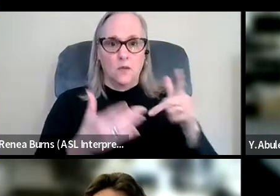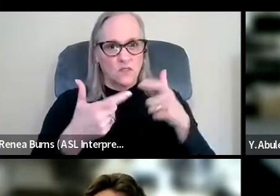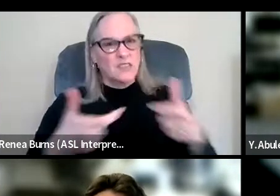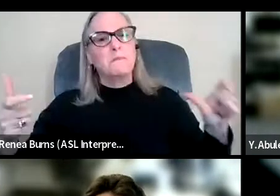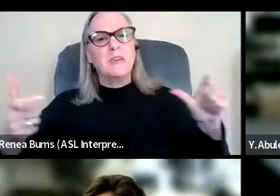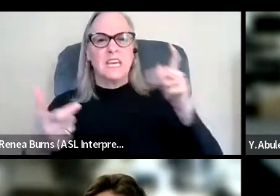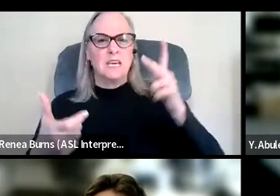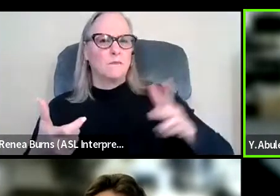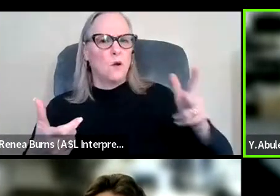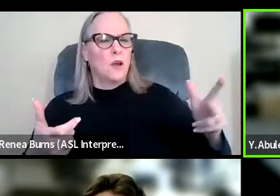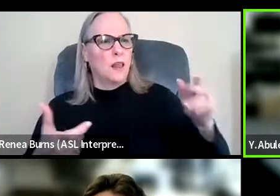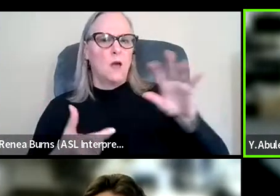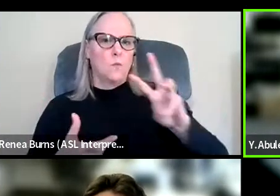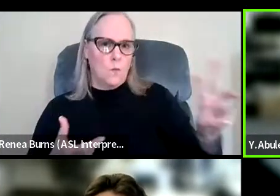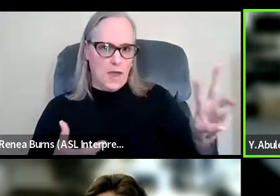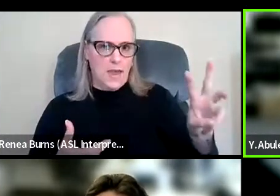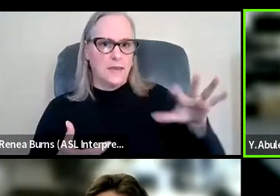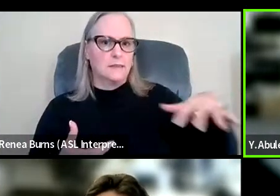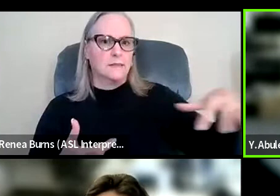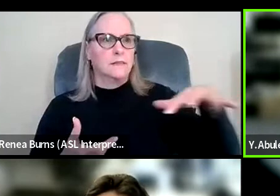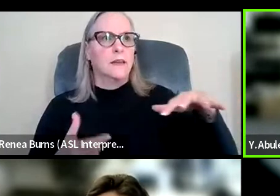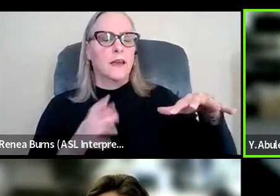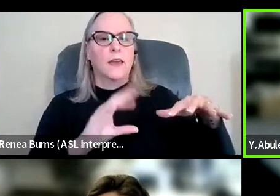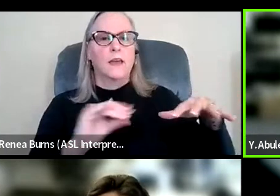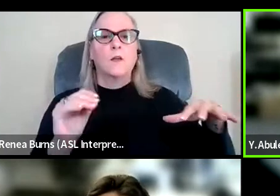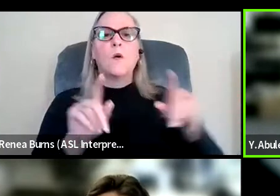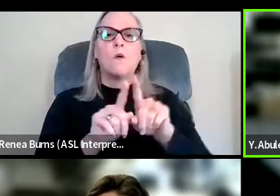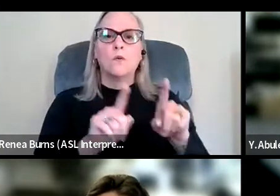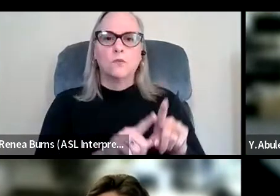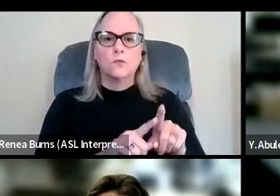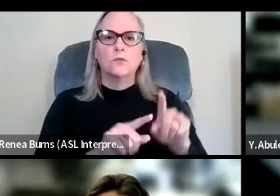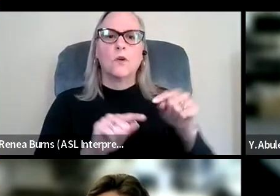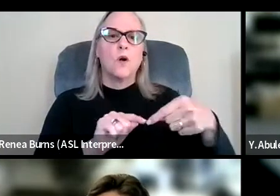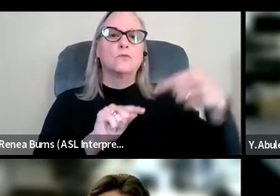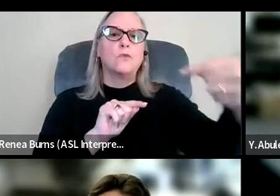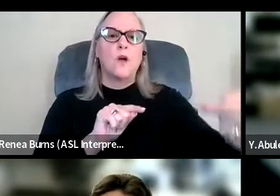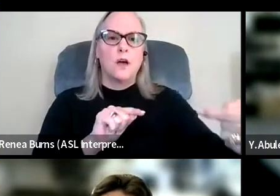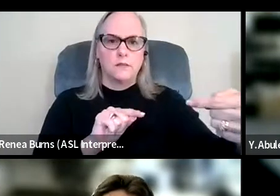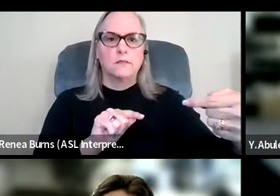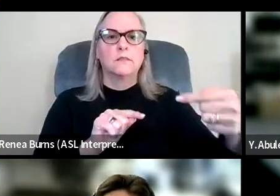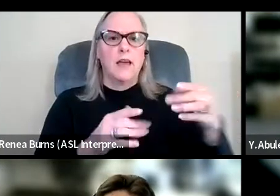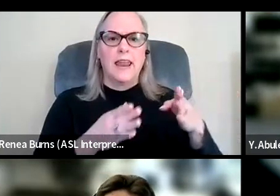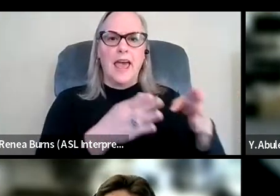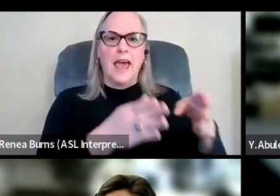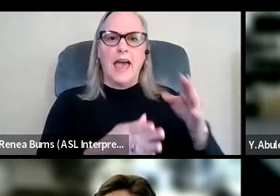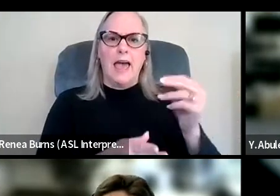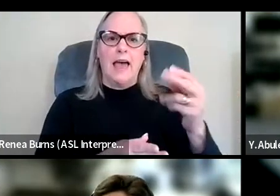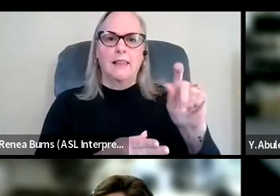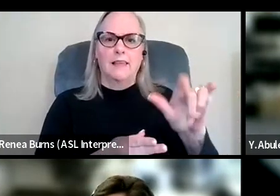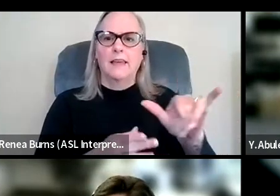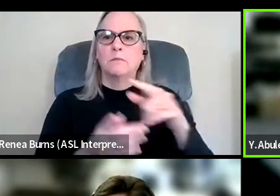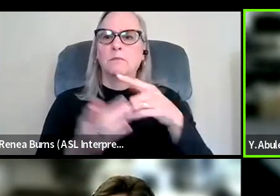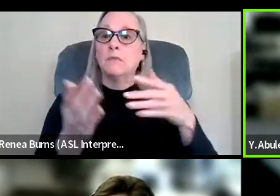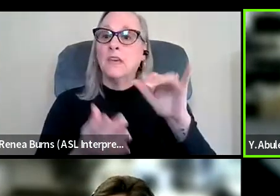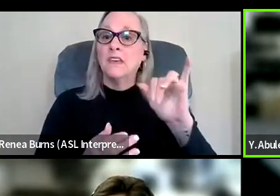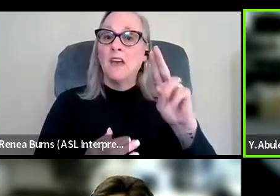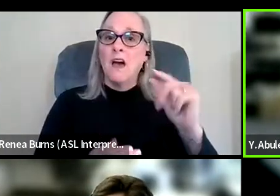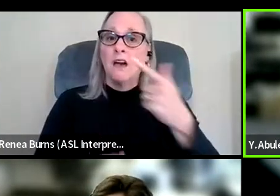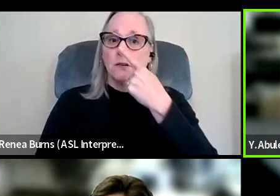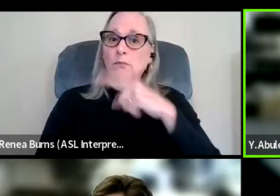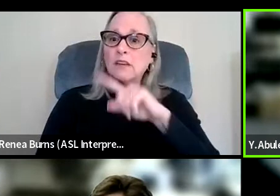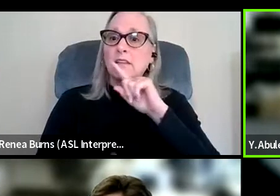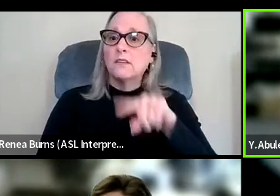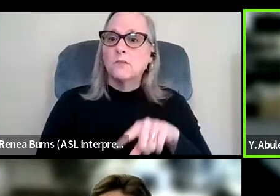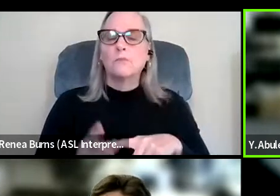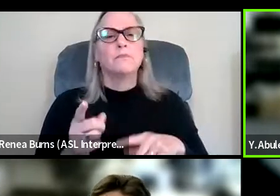west of the building, and then there's also additional across the alley, but perhaps Young can speak to that. The parking will